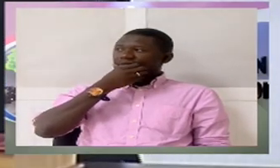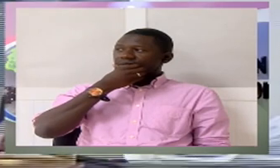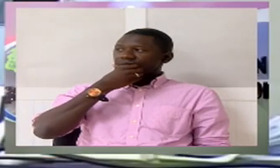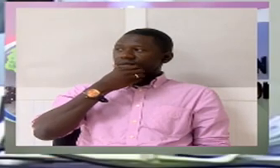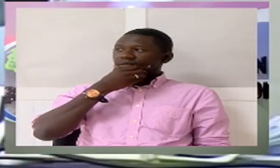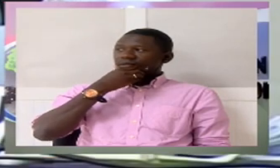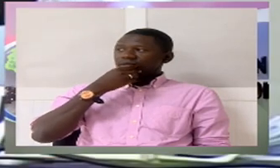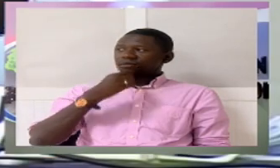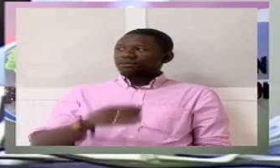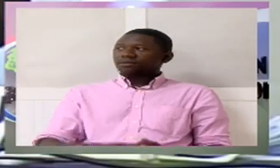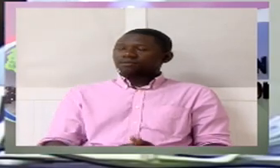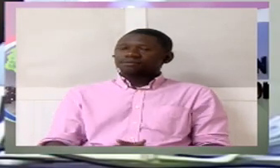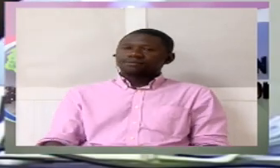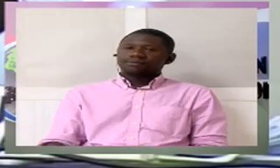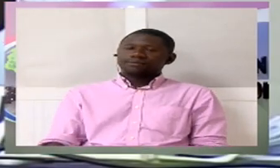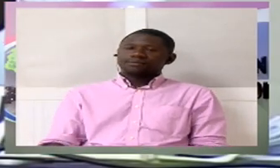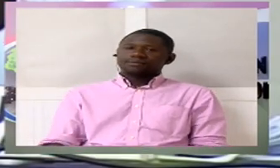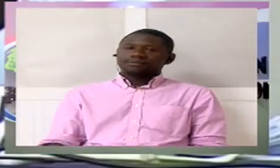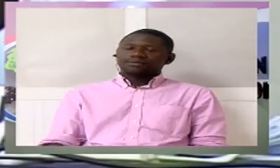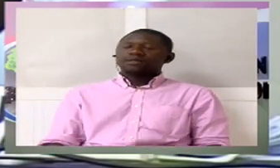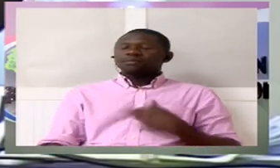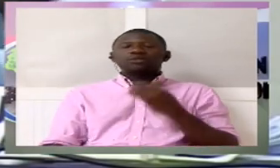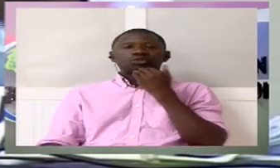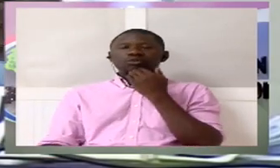I am sorry. Let me take it again.